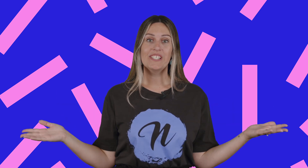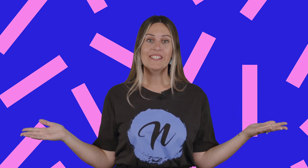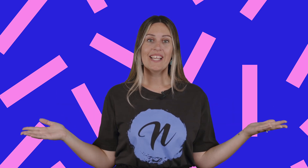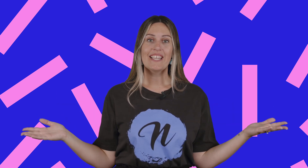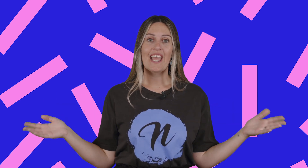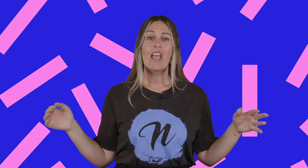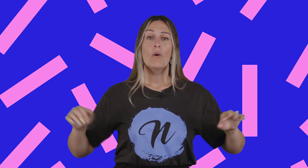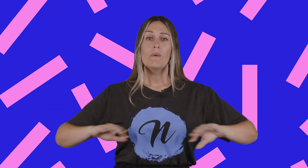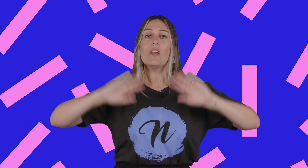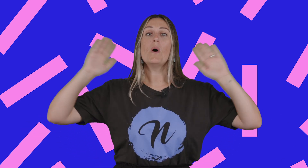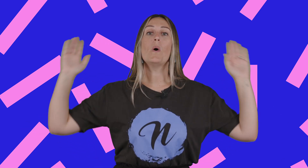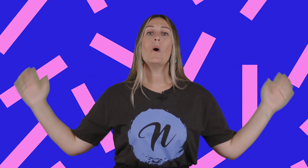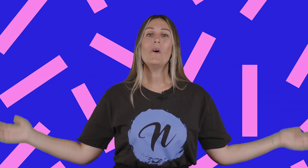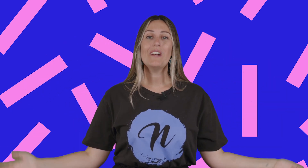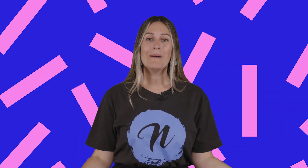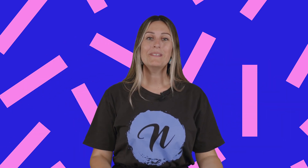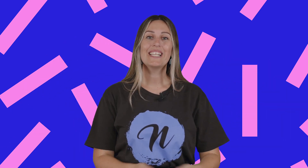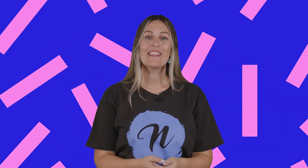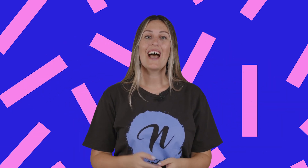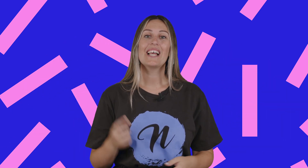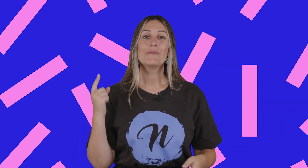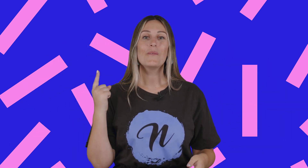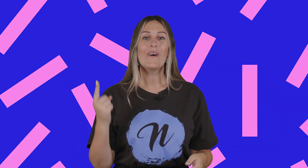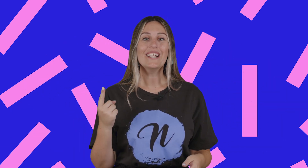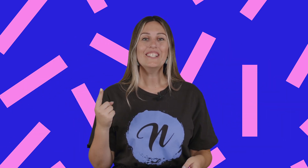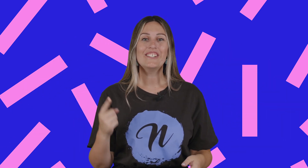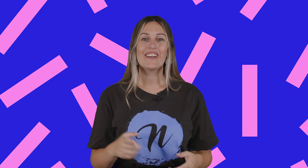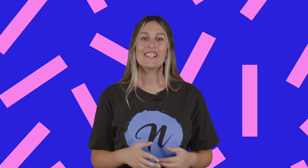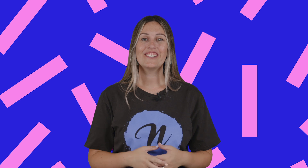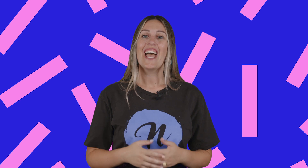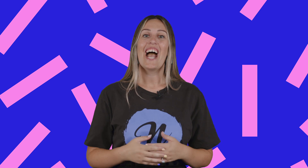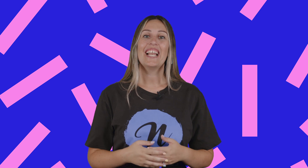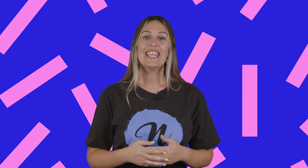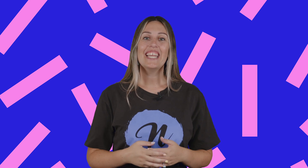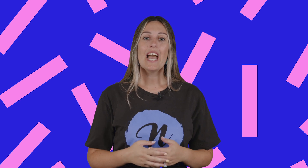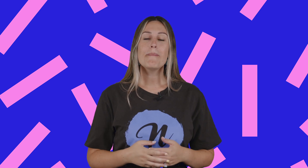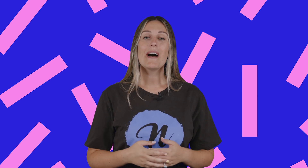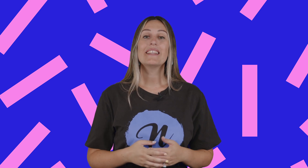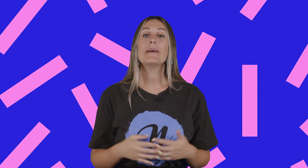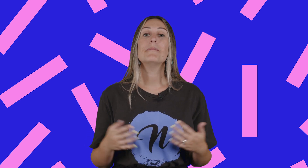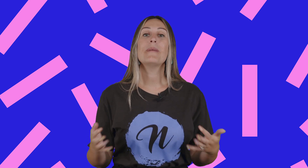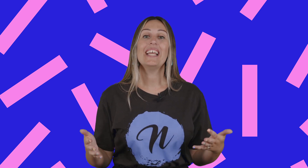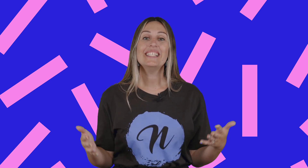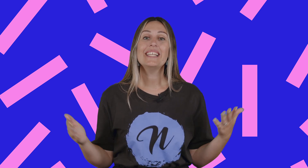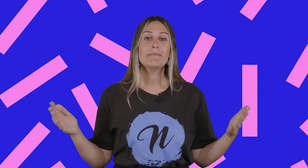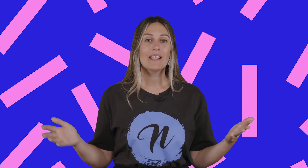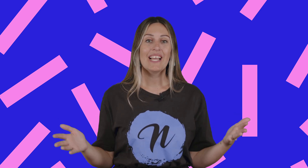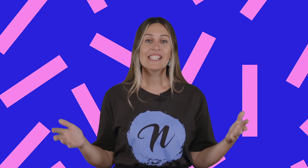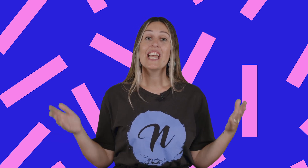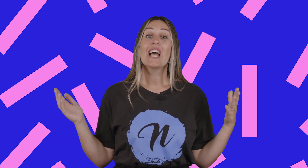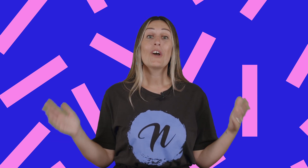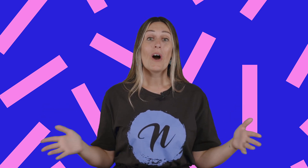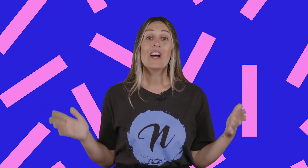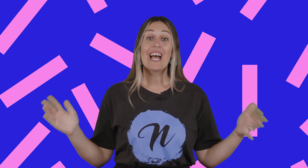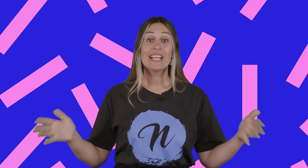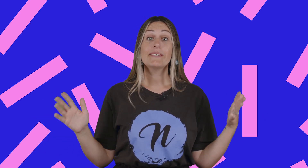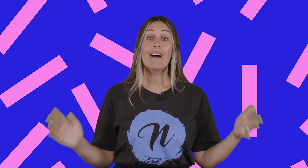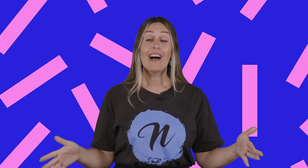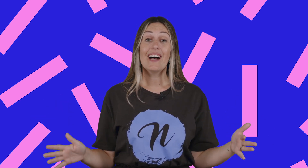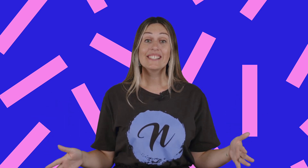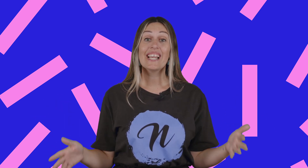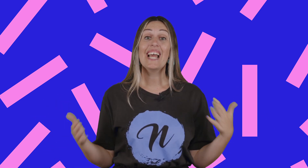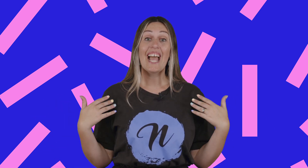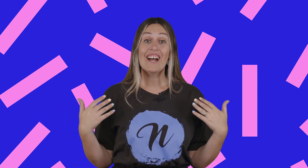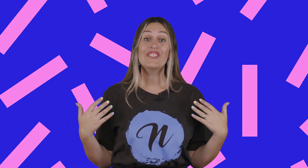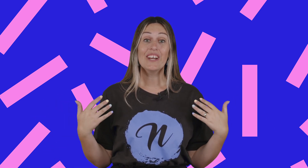On Vision Sunday, we all come together as one church and hear about the amazing plans God has